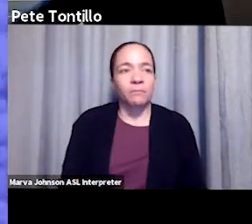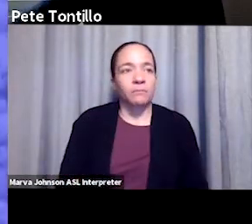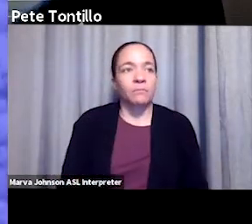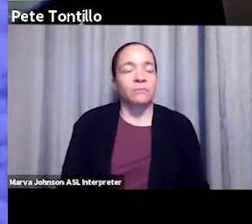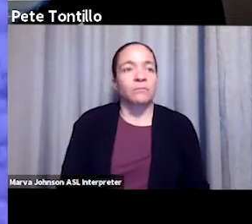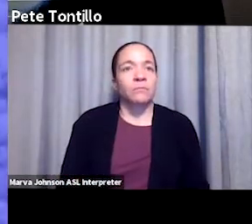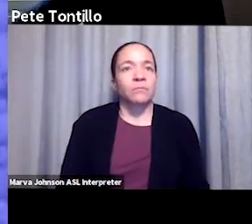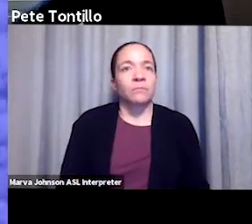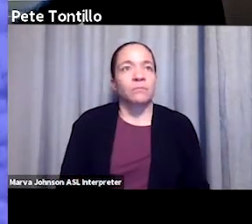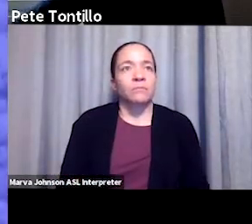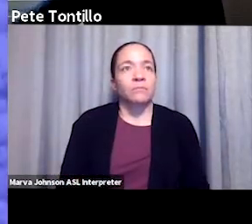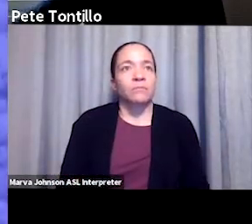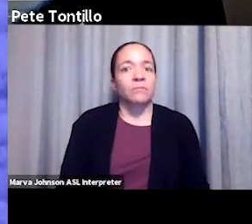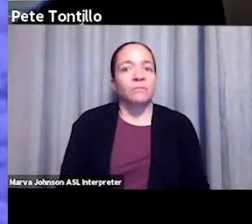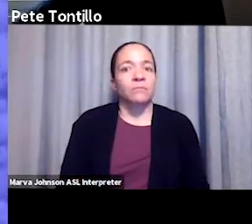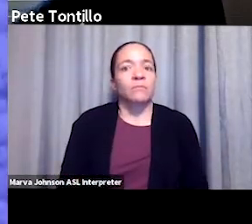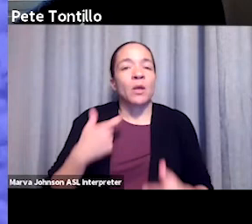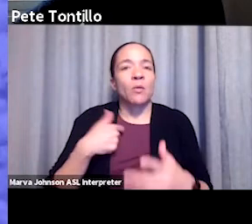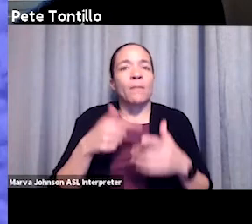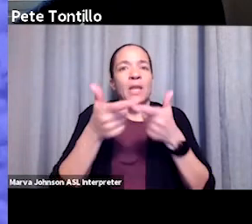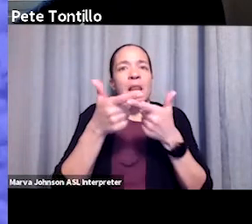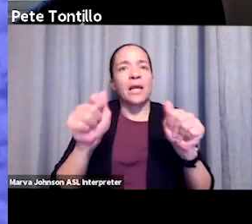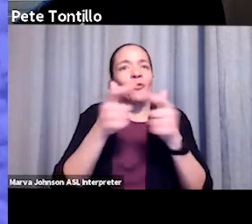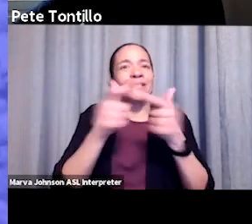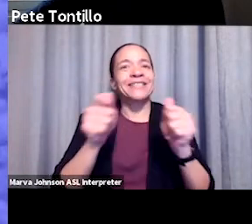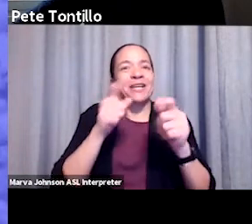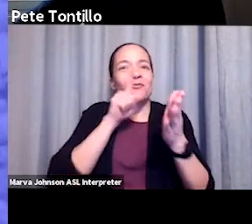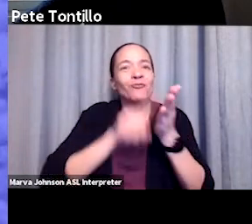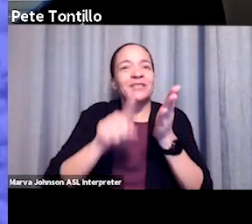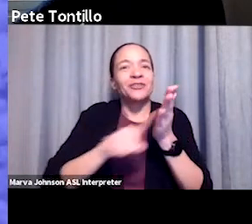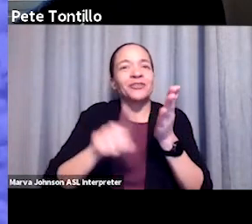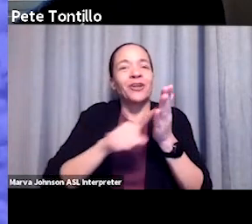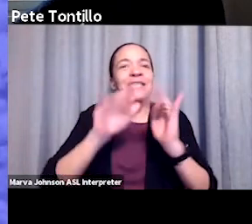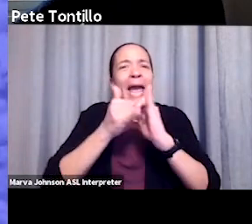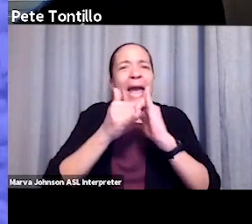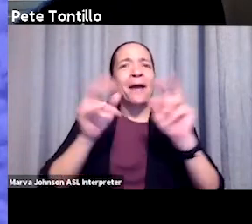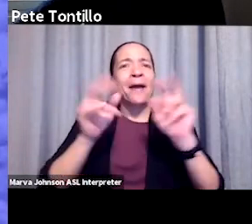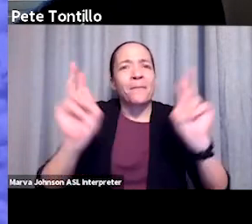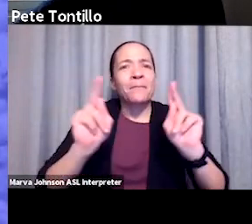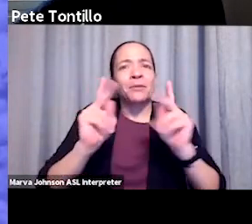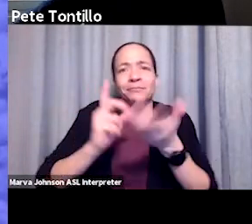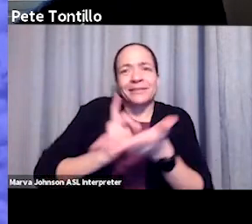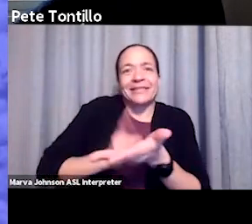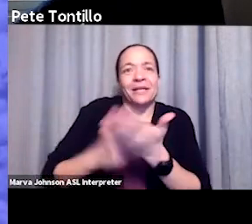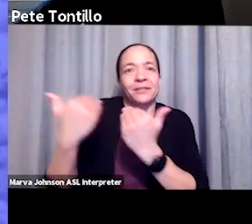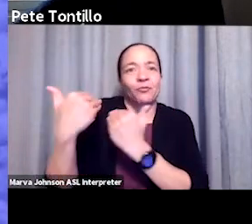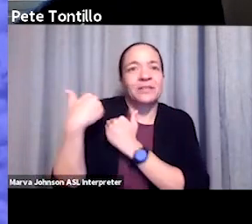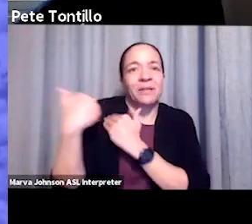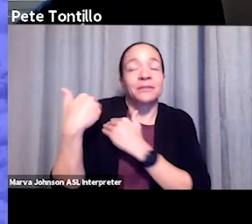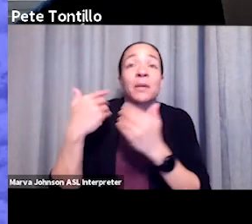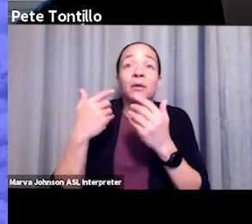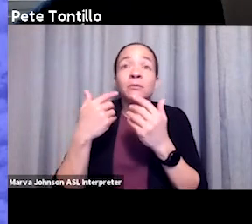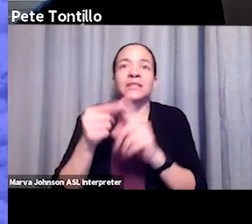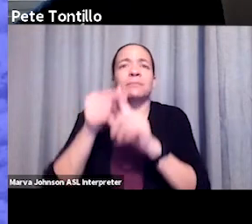example, we've done linguistic research on how Americans talk about responsibility, especially social responsibility. And everyone knows the